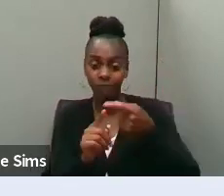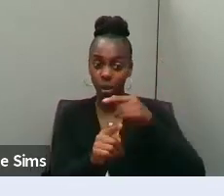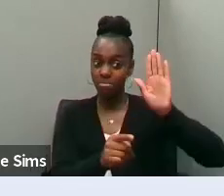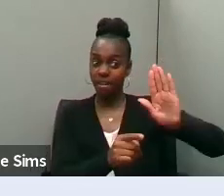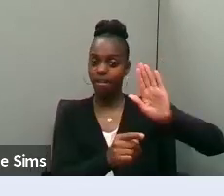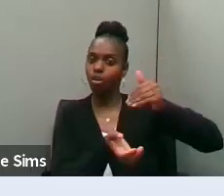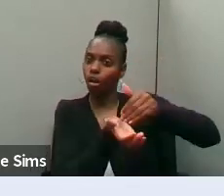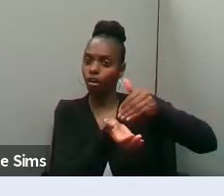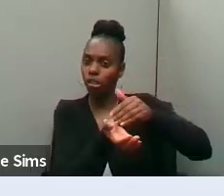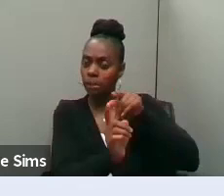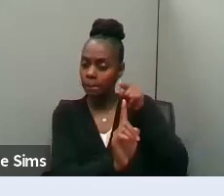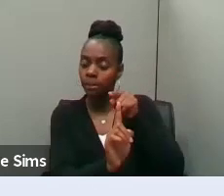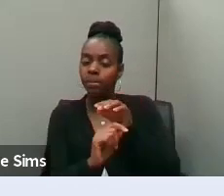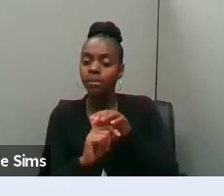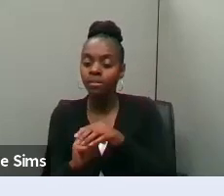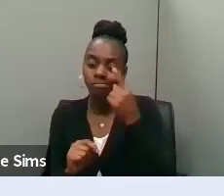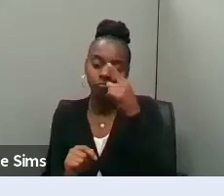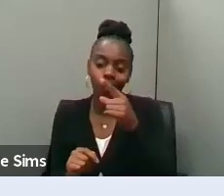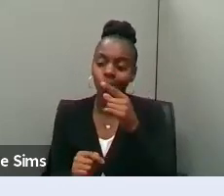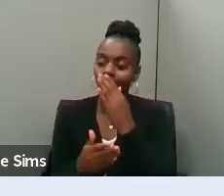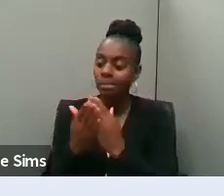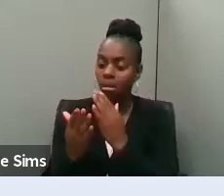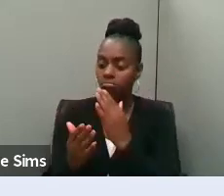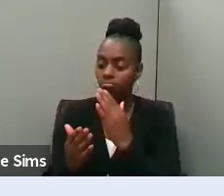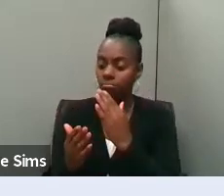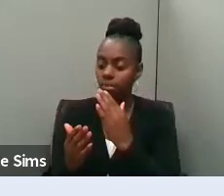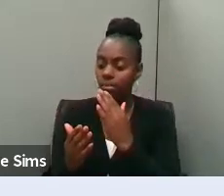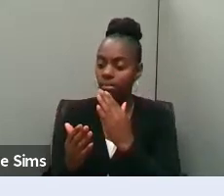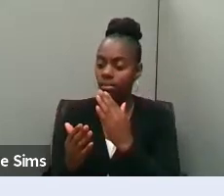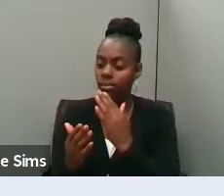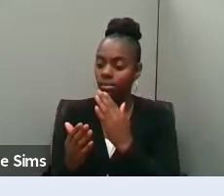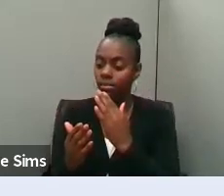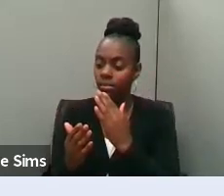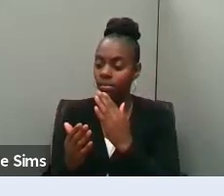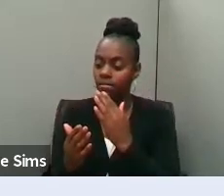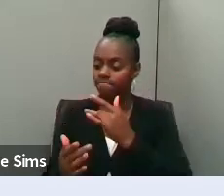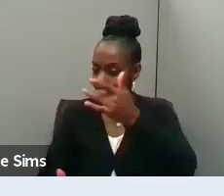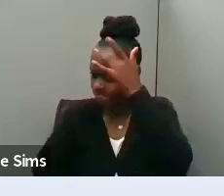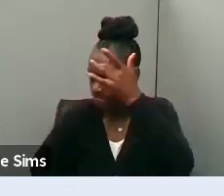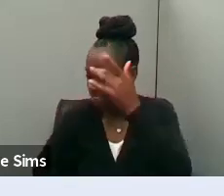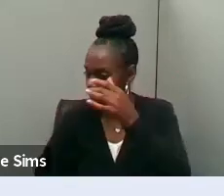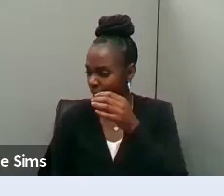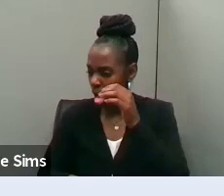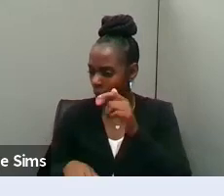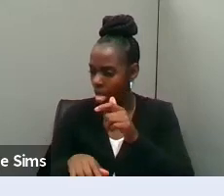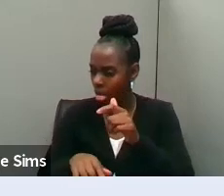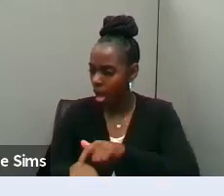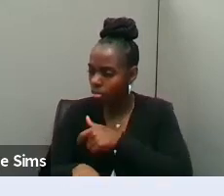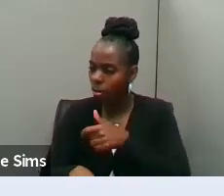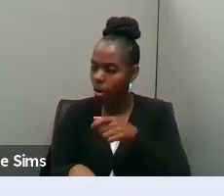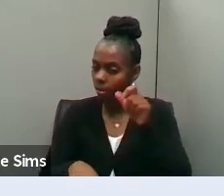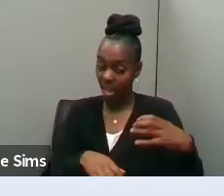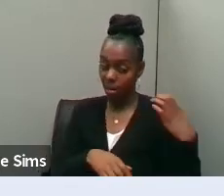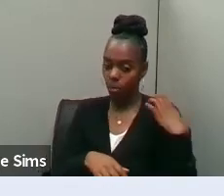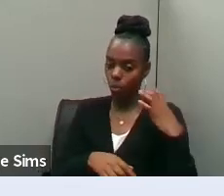doctor for a chronic condition, how long does the employer have to hold the job?